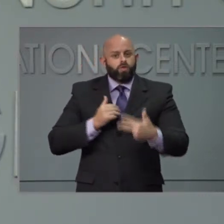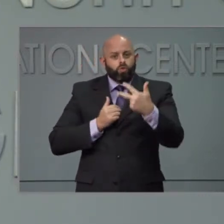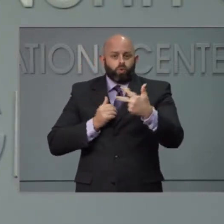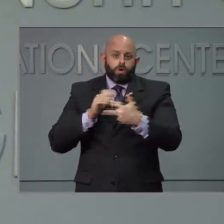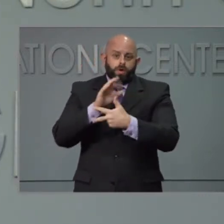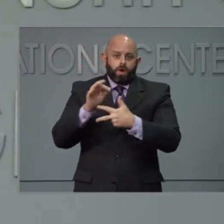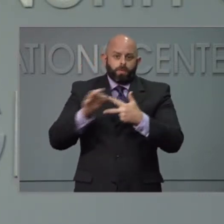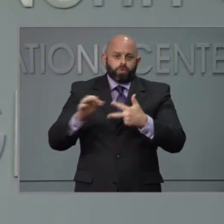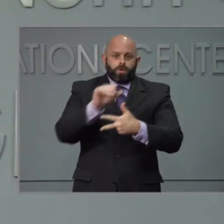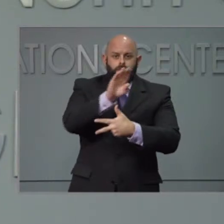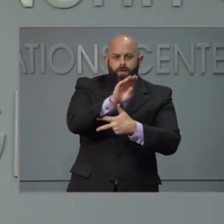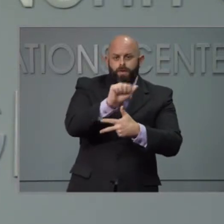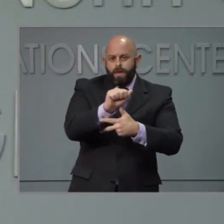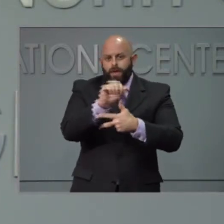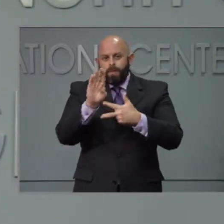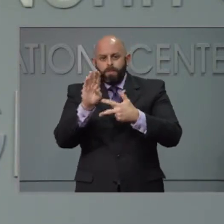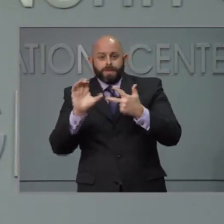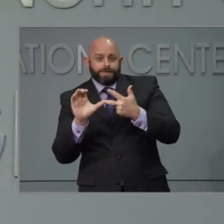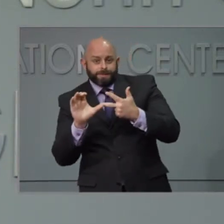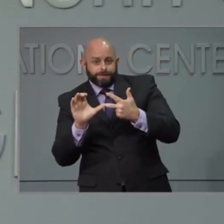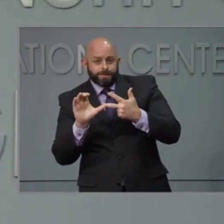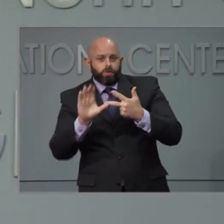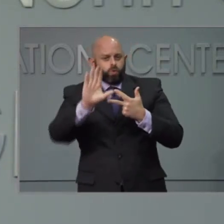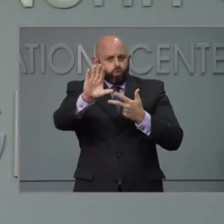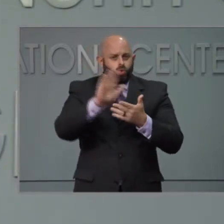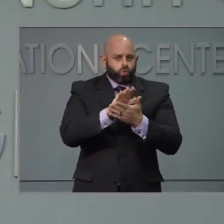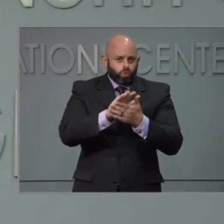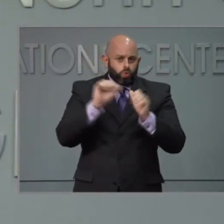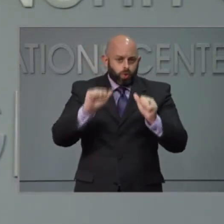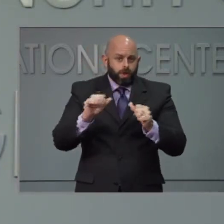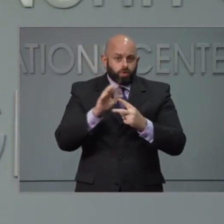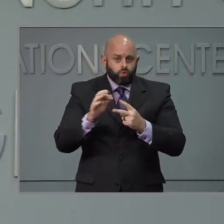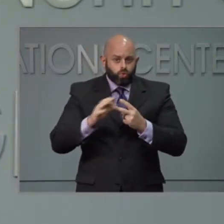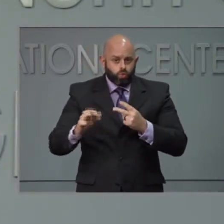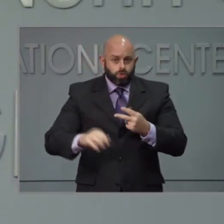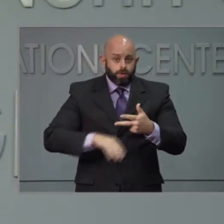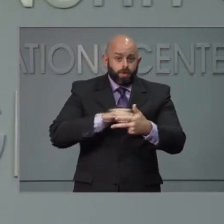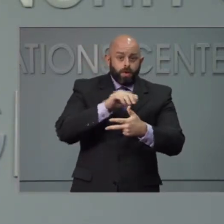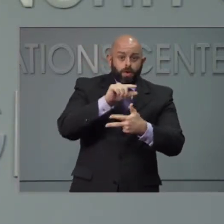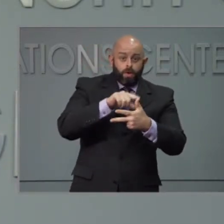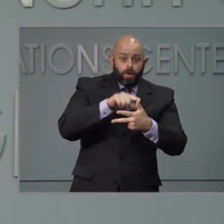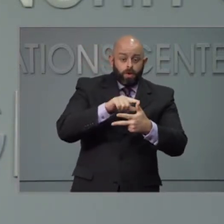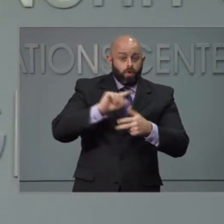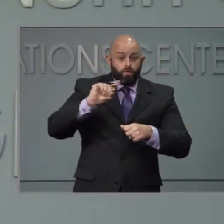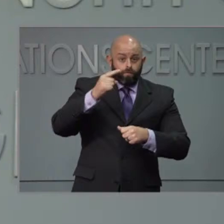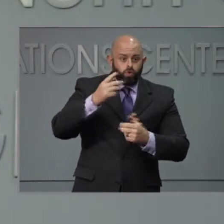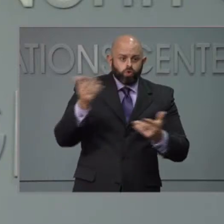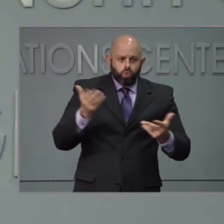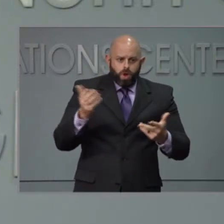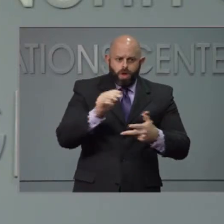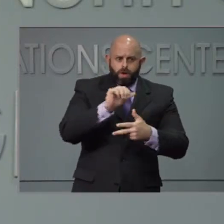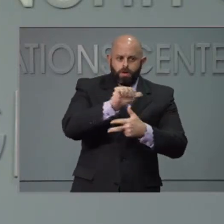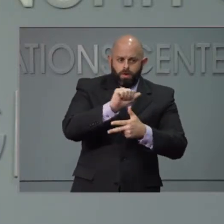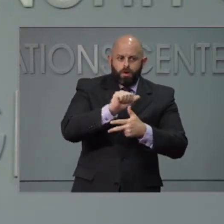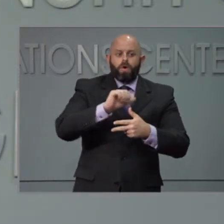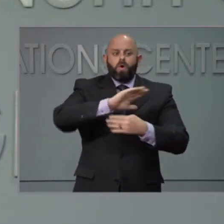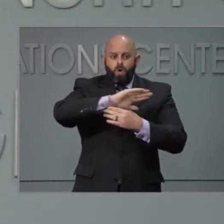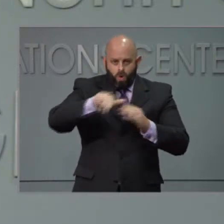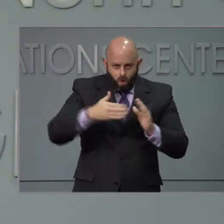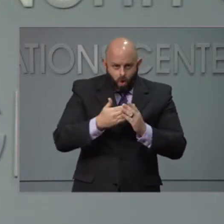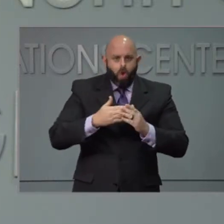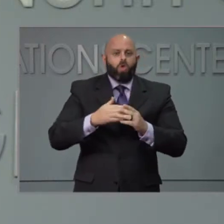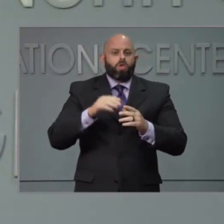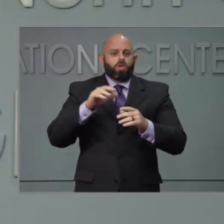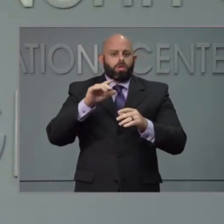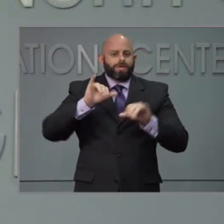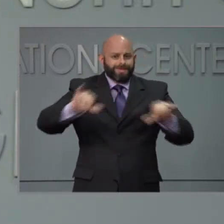options that local systems can choose. The first option is all remote learning. The second option is